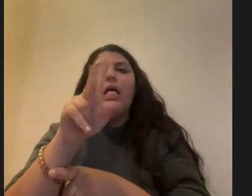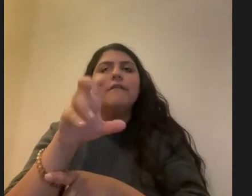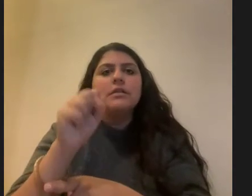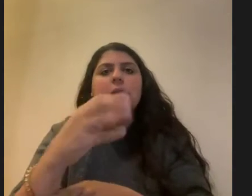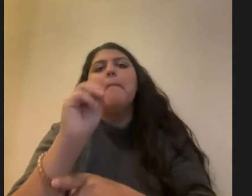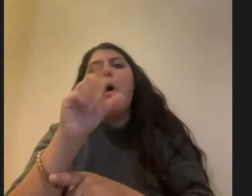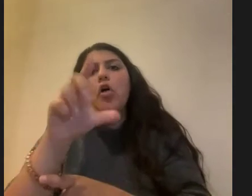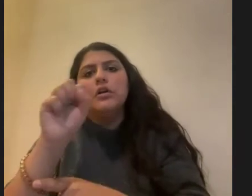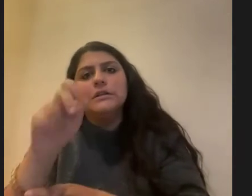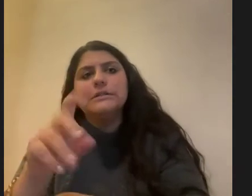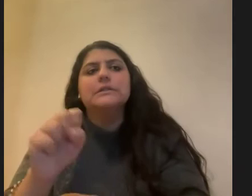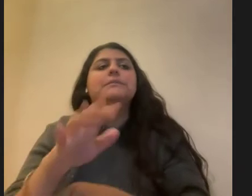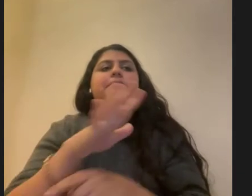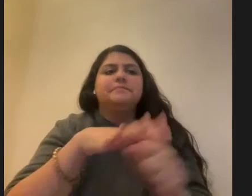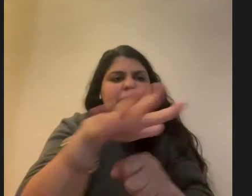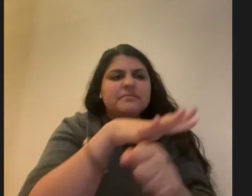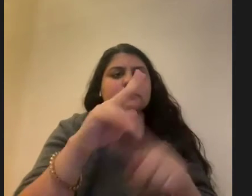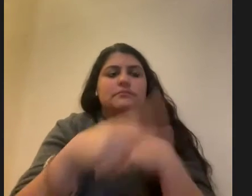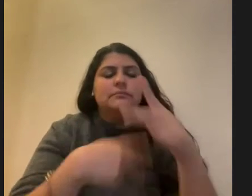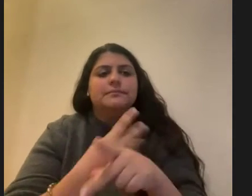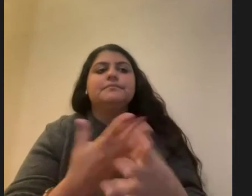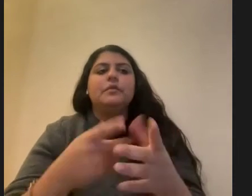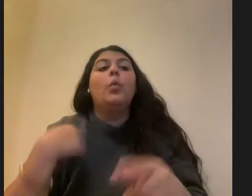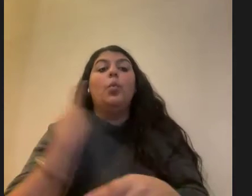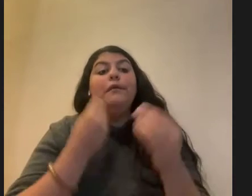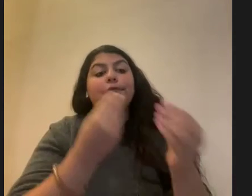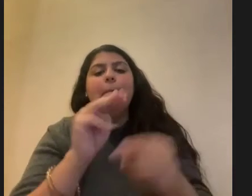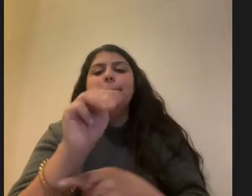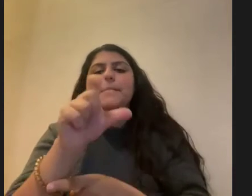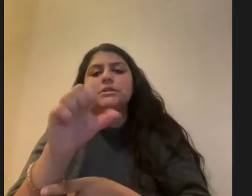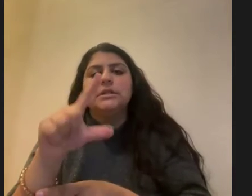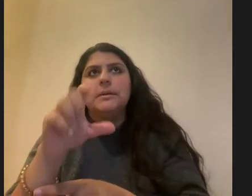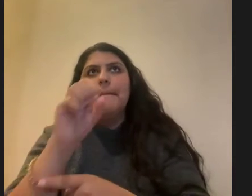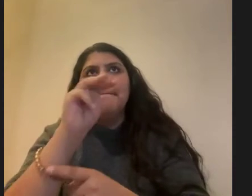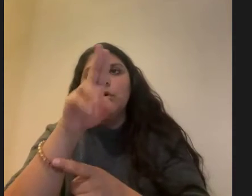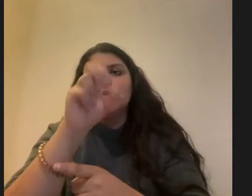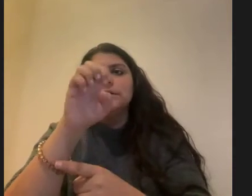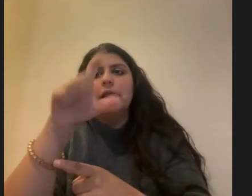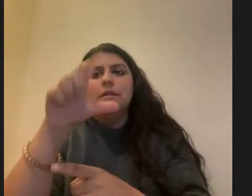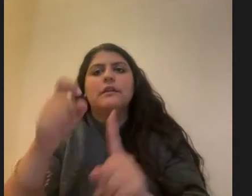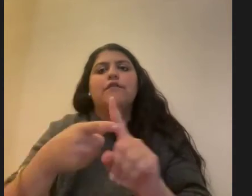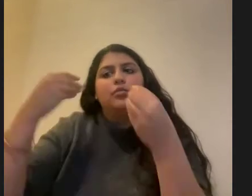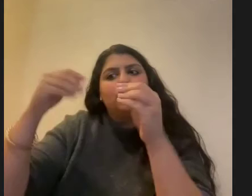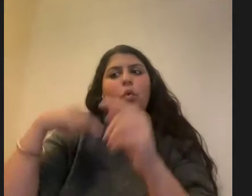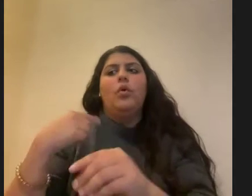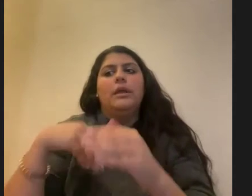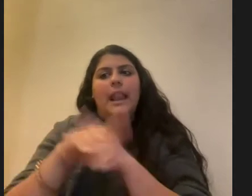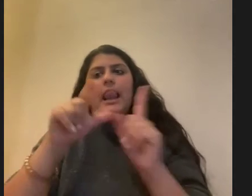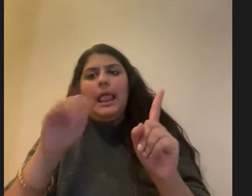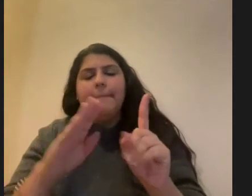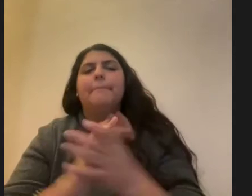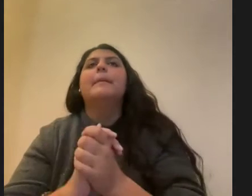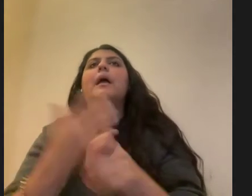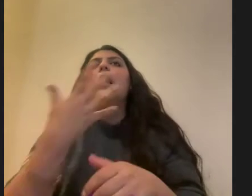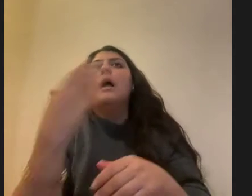to. We feed them just mussels from the grocery store when we have them in lab or when we have them